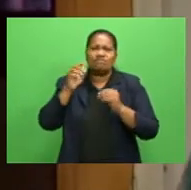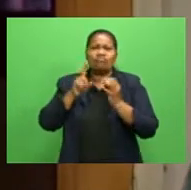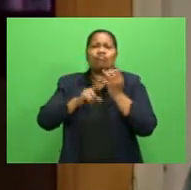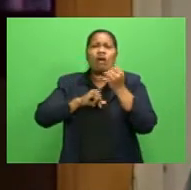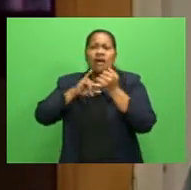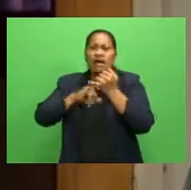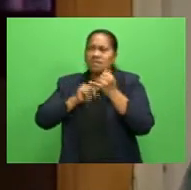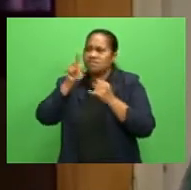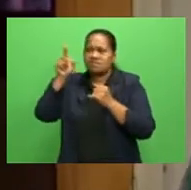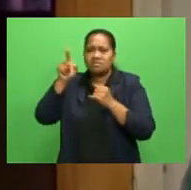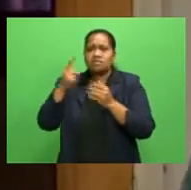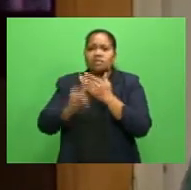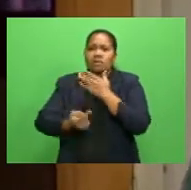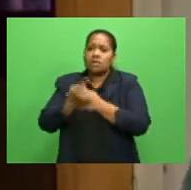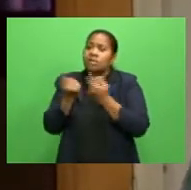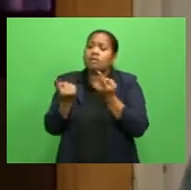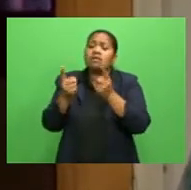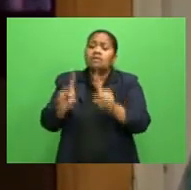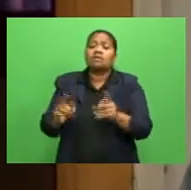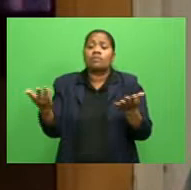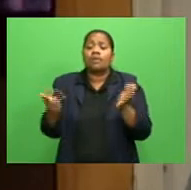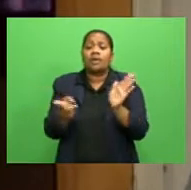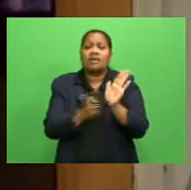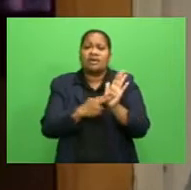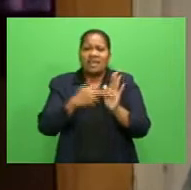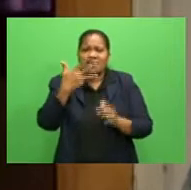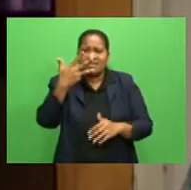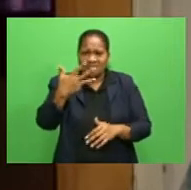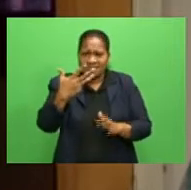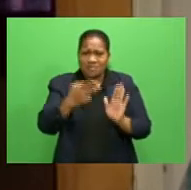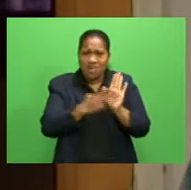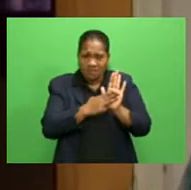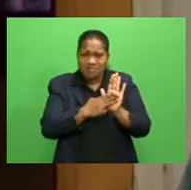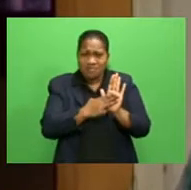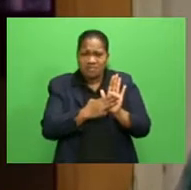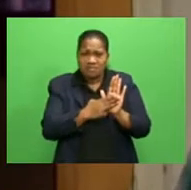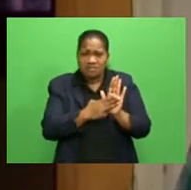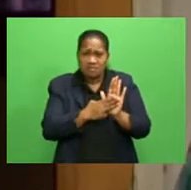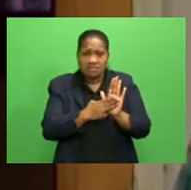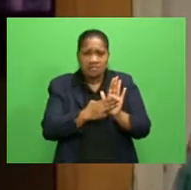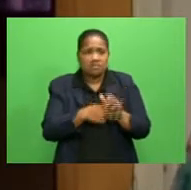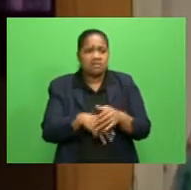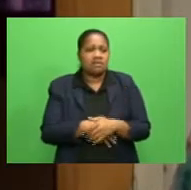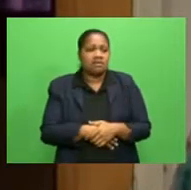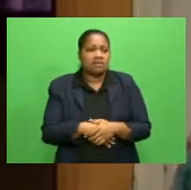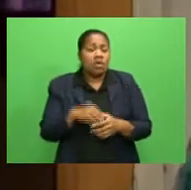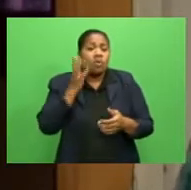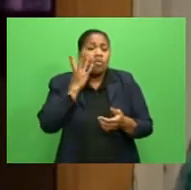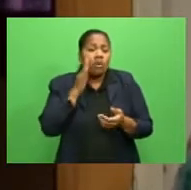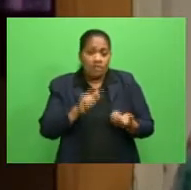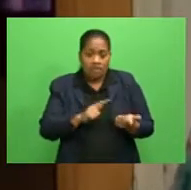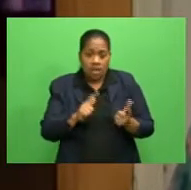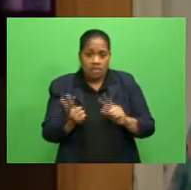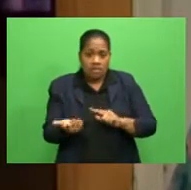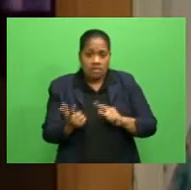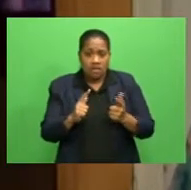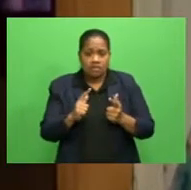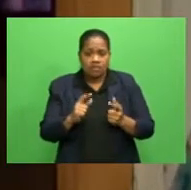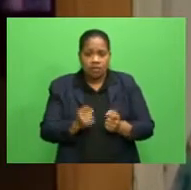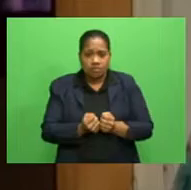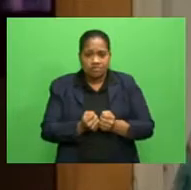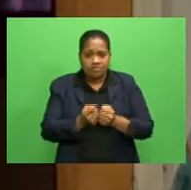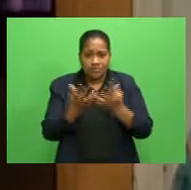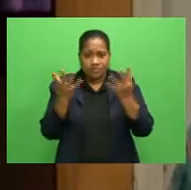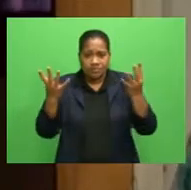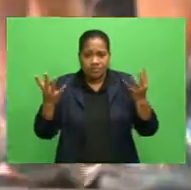died from severe burns in Nakasi after the improvised lab exploded. So it's not